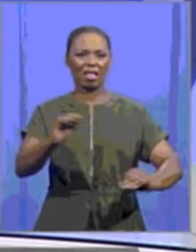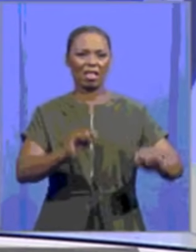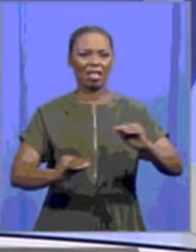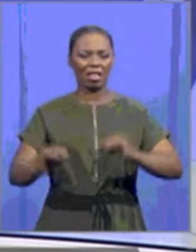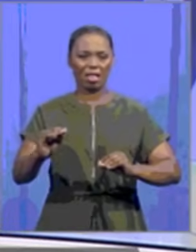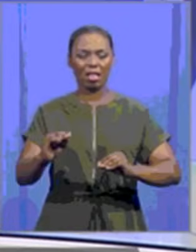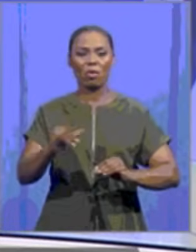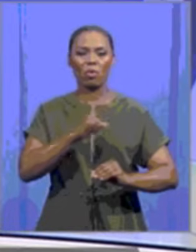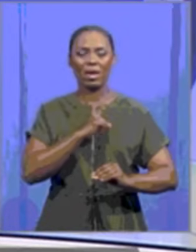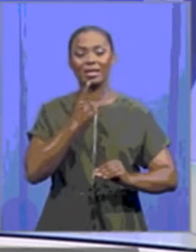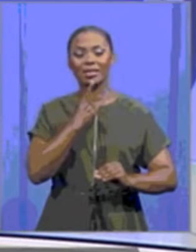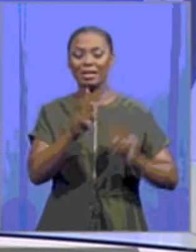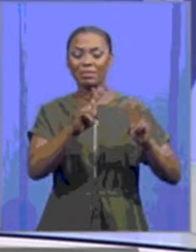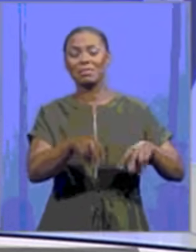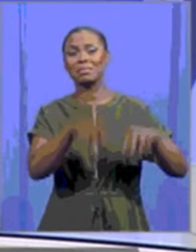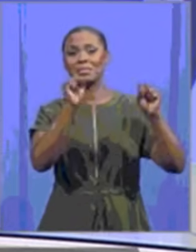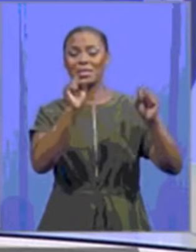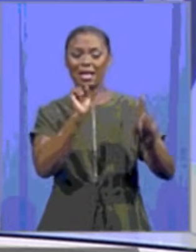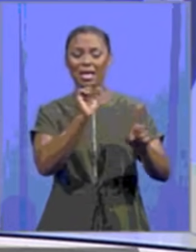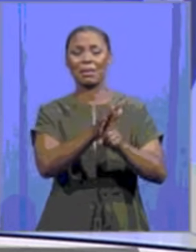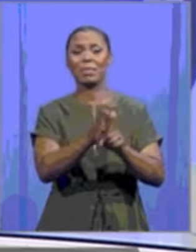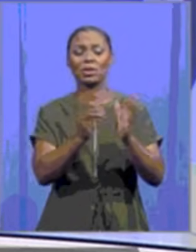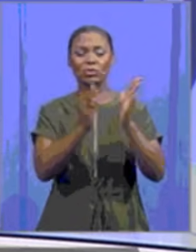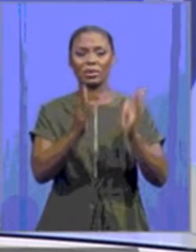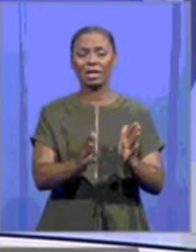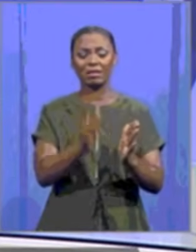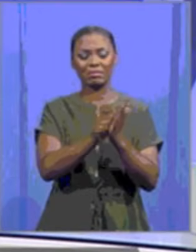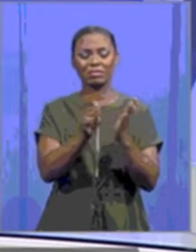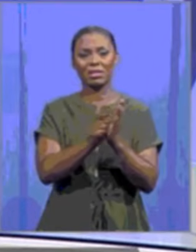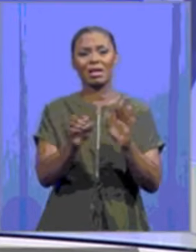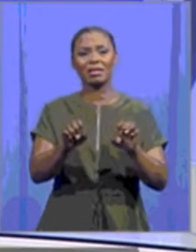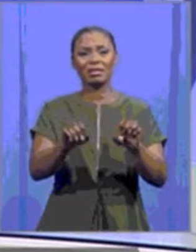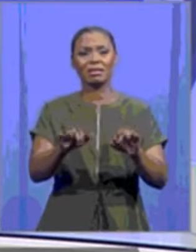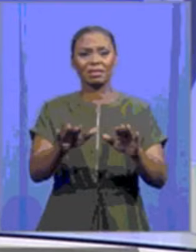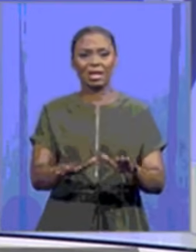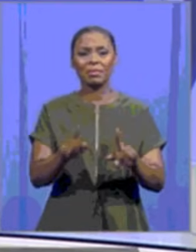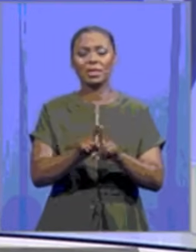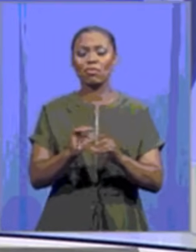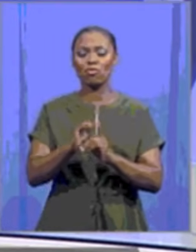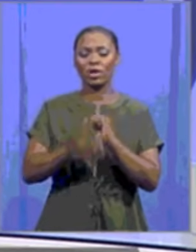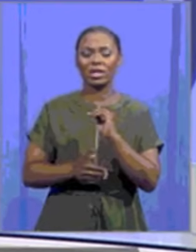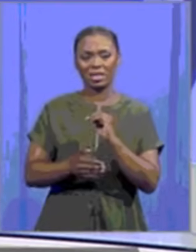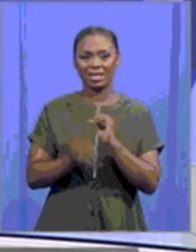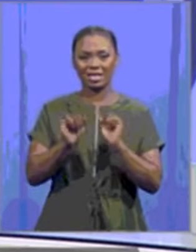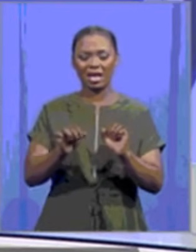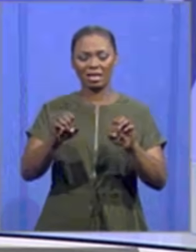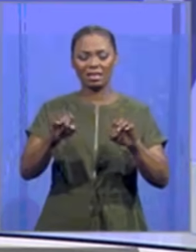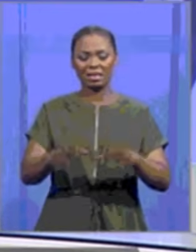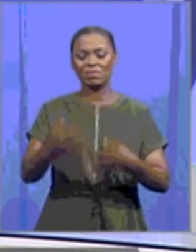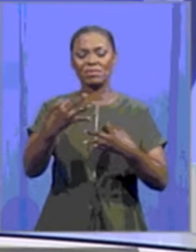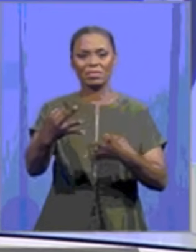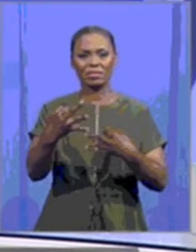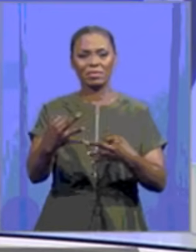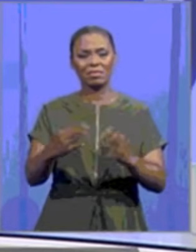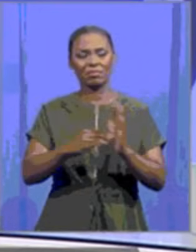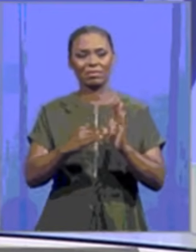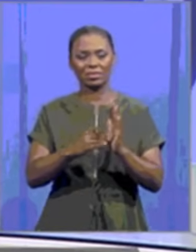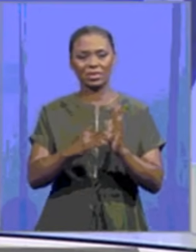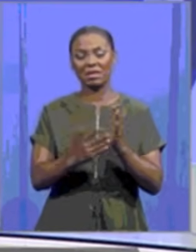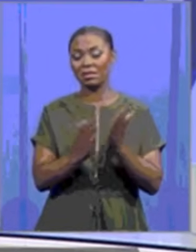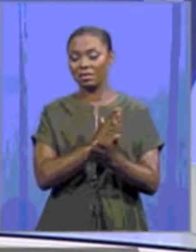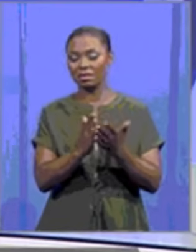kgaotšo ya mohlagase yeo ya mago barutwana le tšhireletšo ya dipampiri tša ditlhahlobo tšeo di ka šwahlišwago.